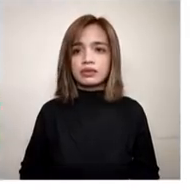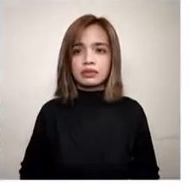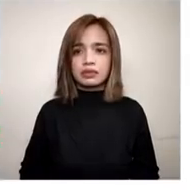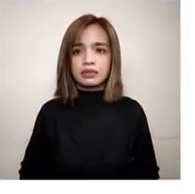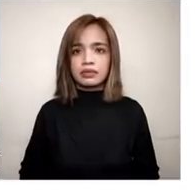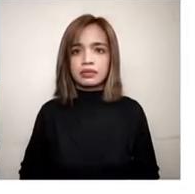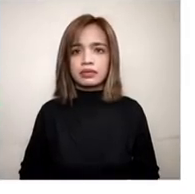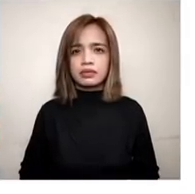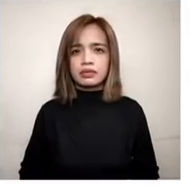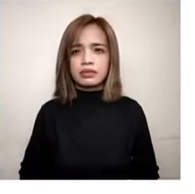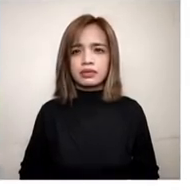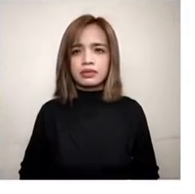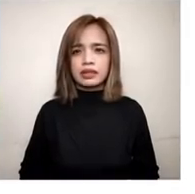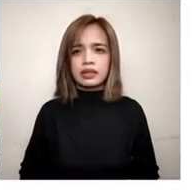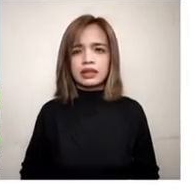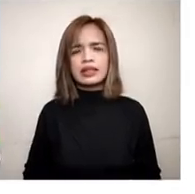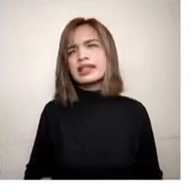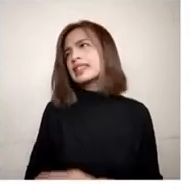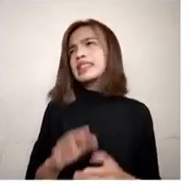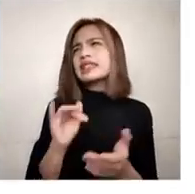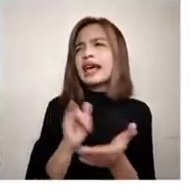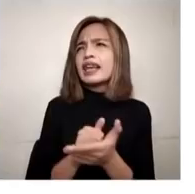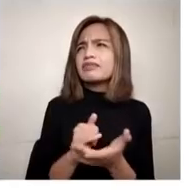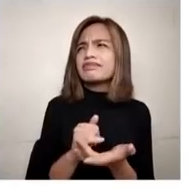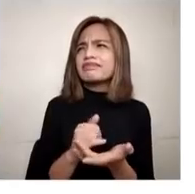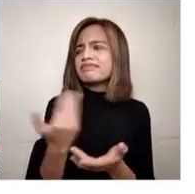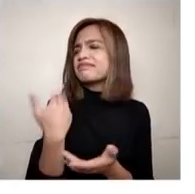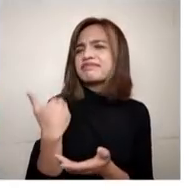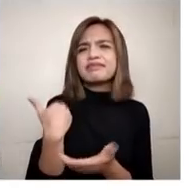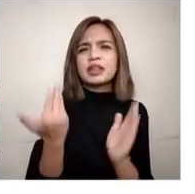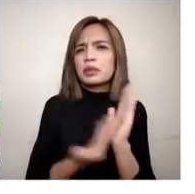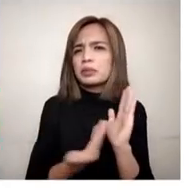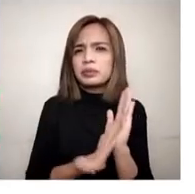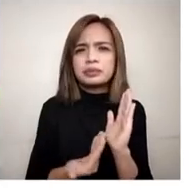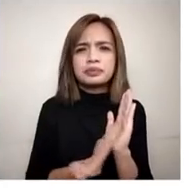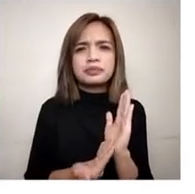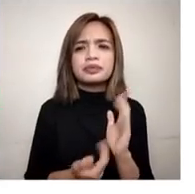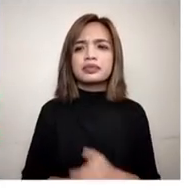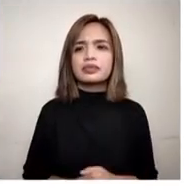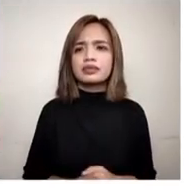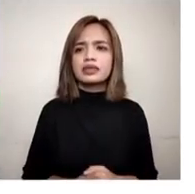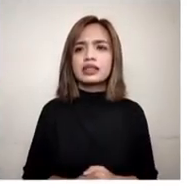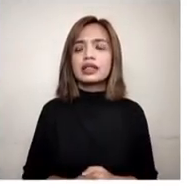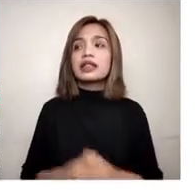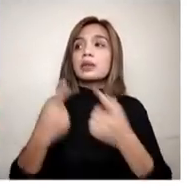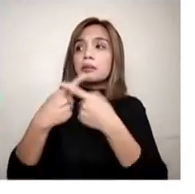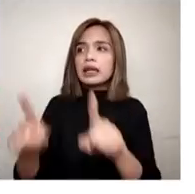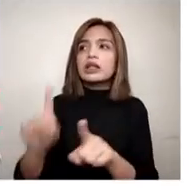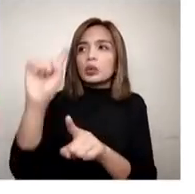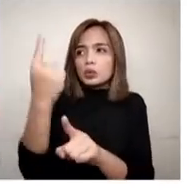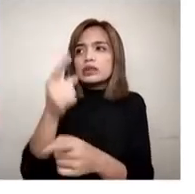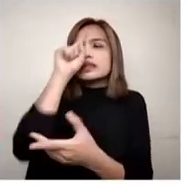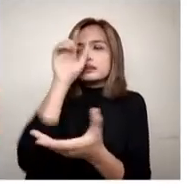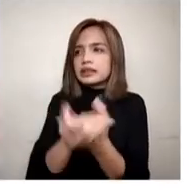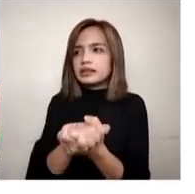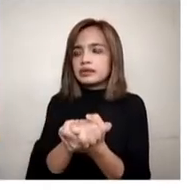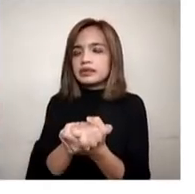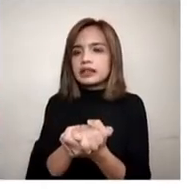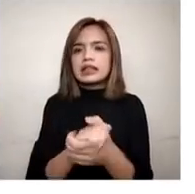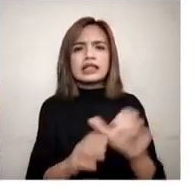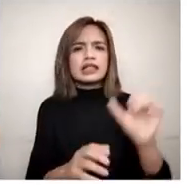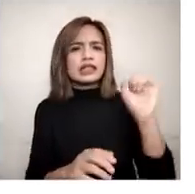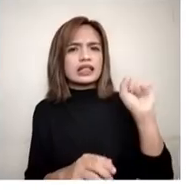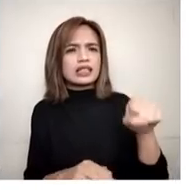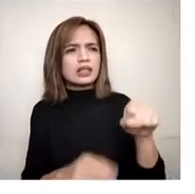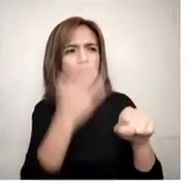That is something that cannot be proven. That is just something that we believe. Yes. What makes you